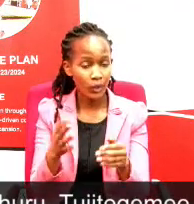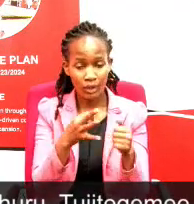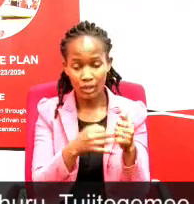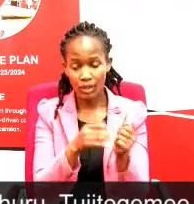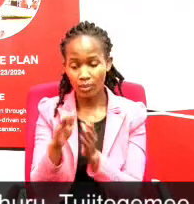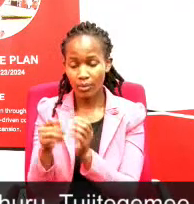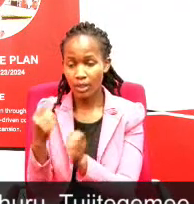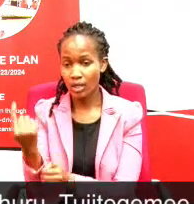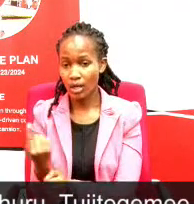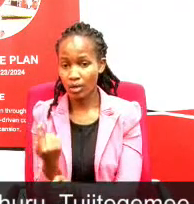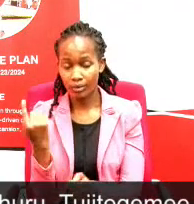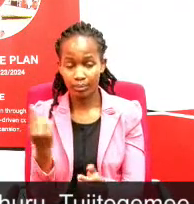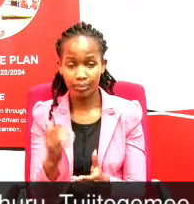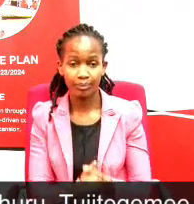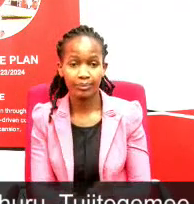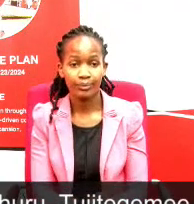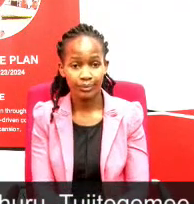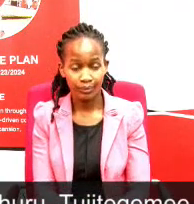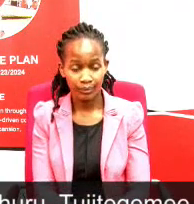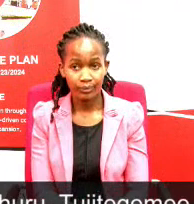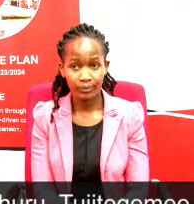plan.